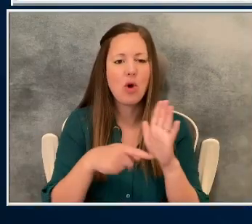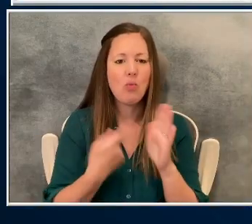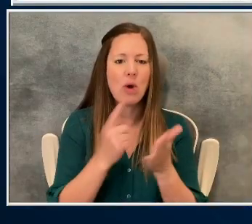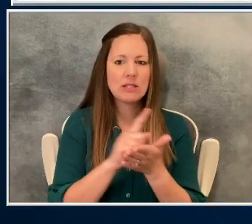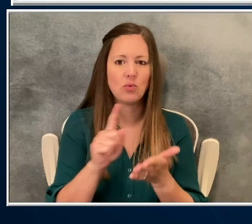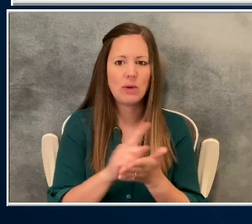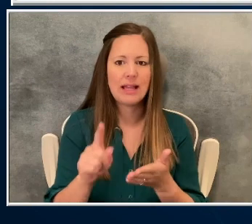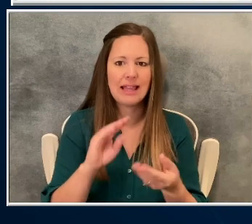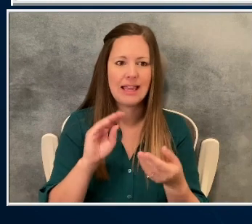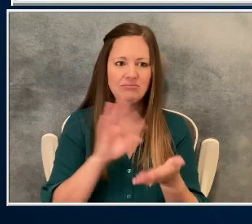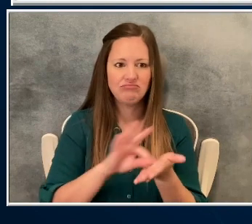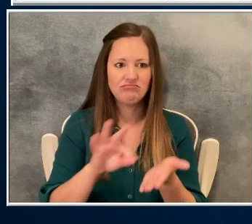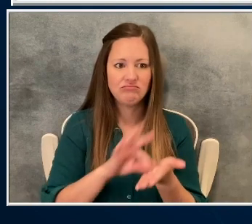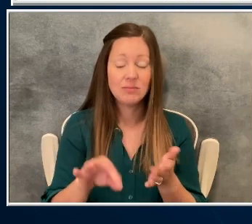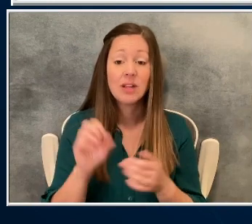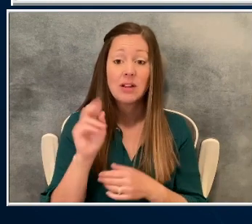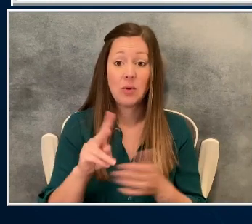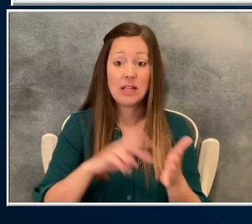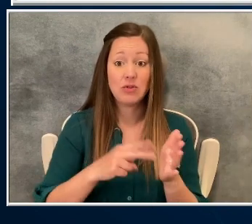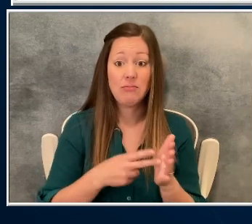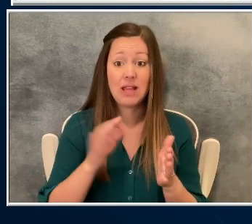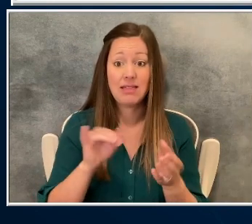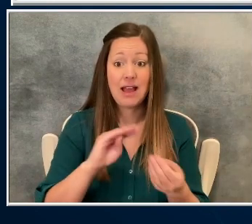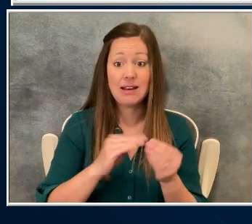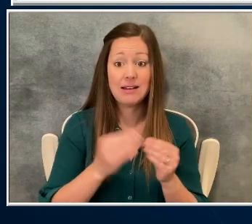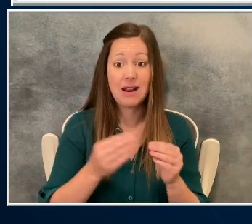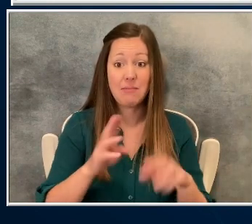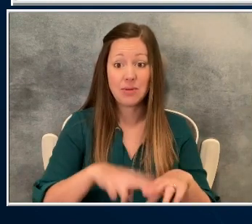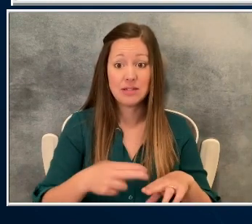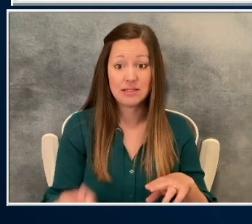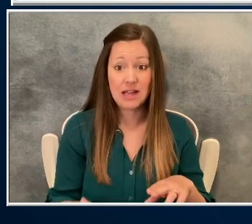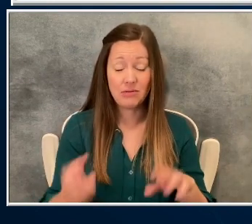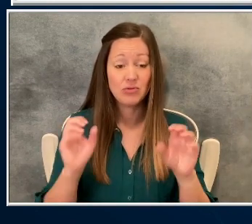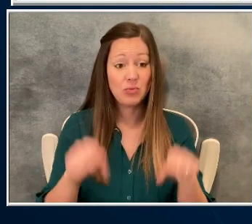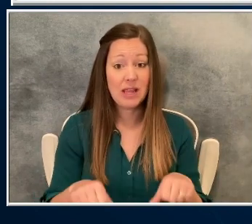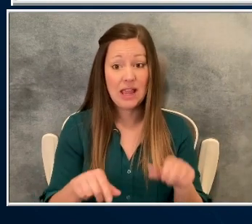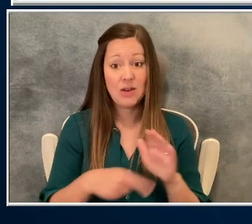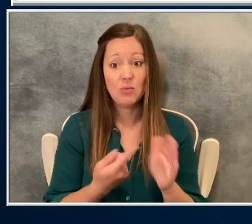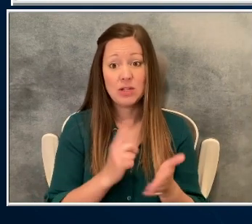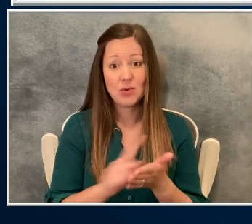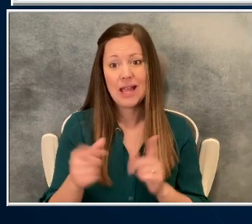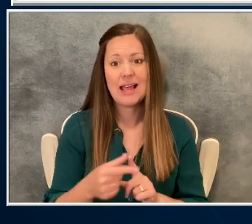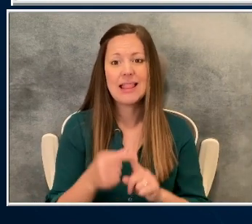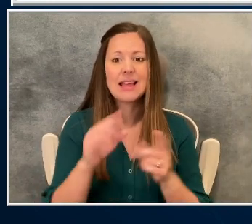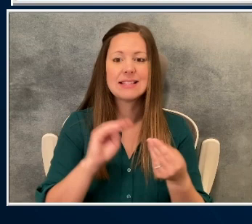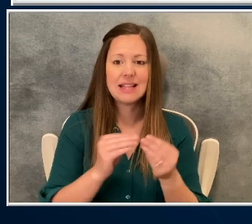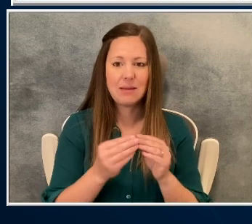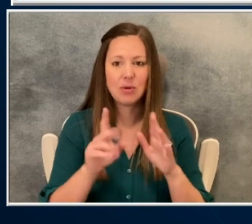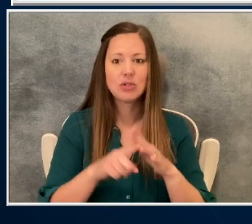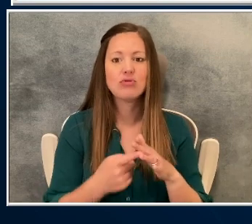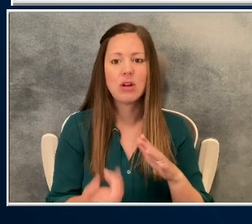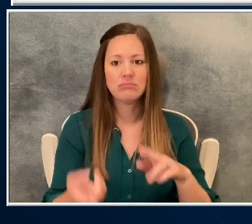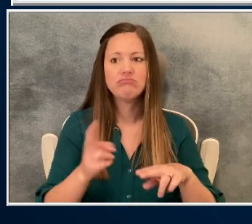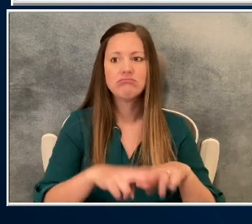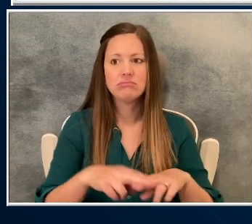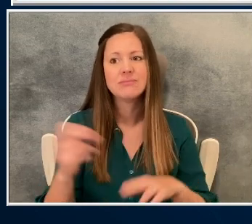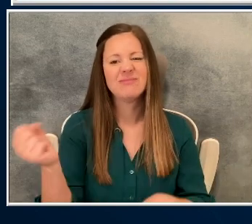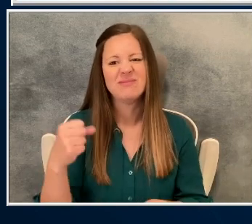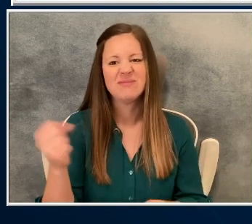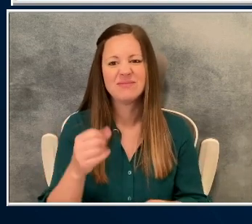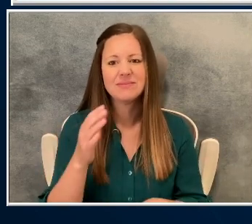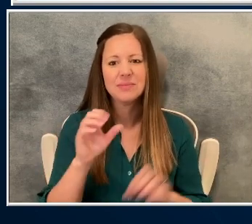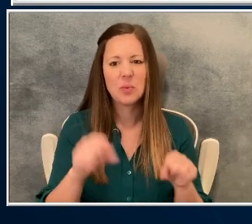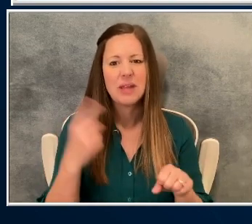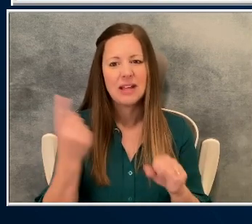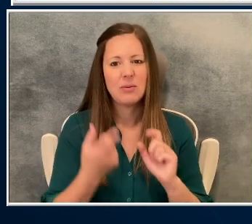Okay, so we're down. That's great. That's great. And we can give once a week unless we see the numbers starting to creep up. Then we'll come back to you. We a little will. bit more Yep, often. we can always pivot. Okay, but